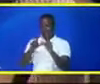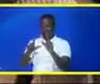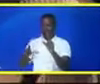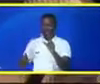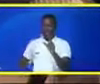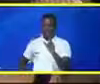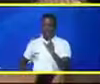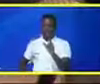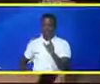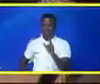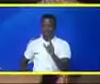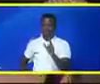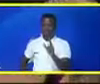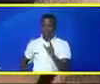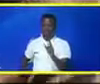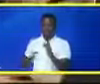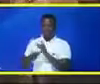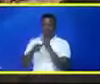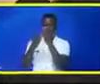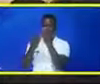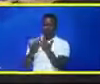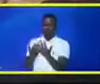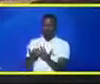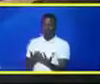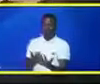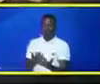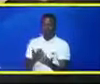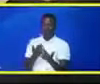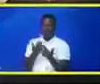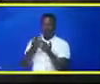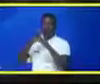Let the weight of your glory fall.